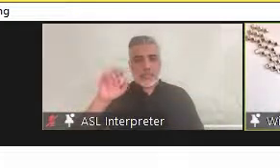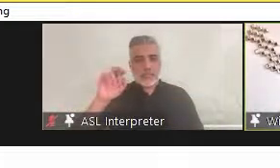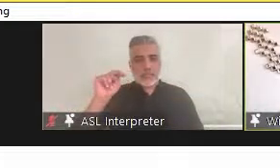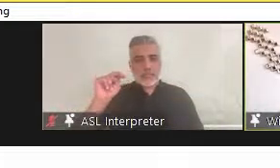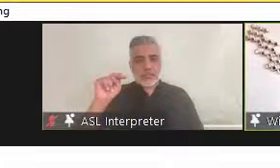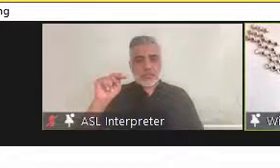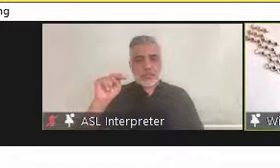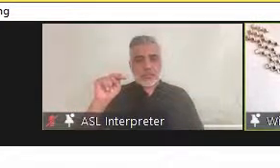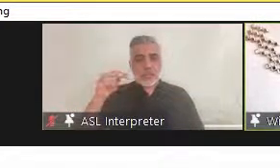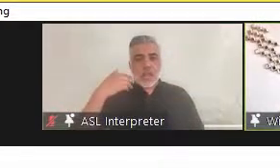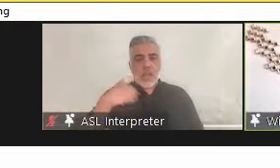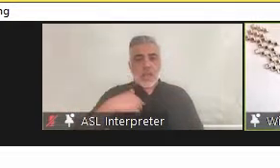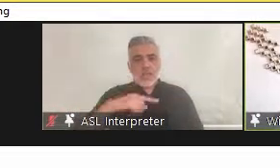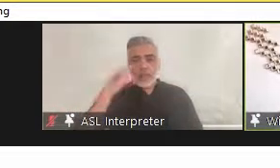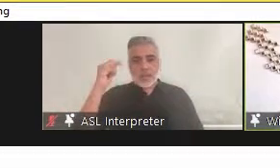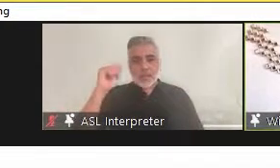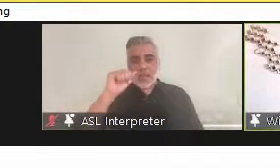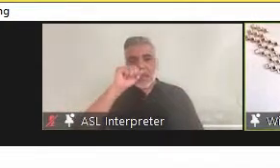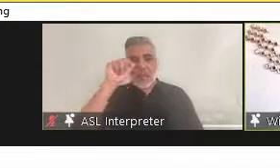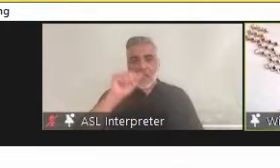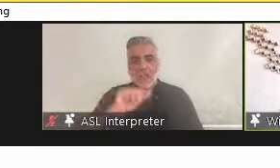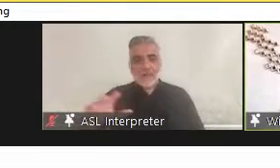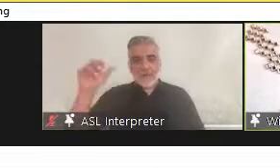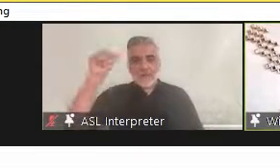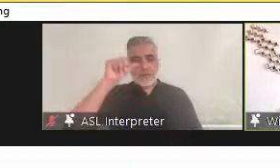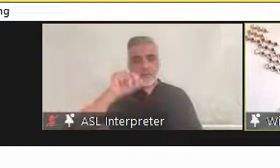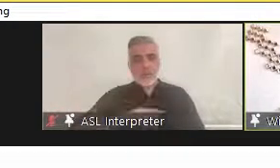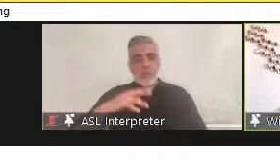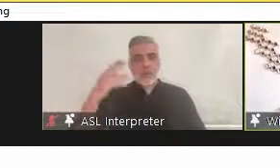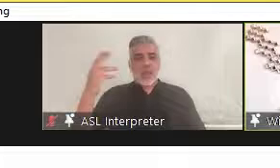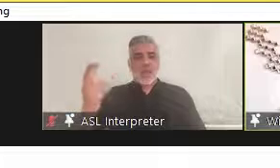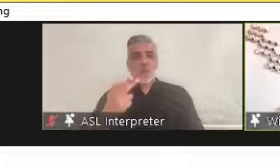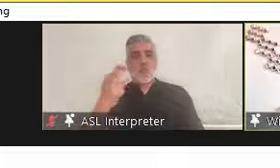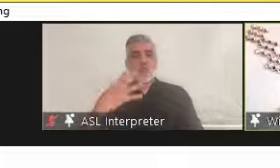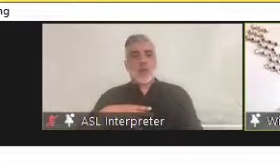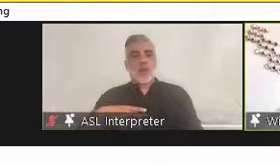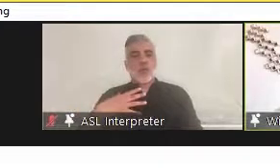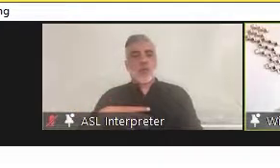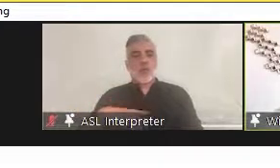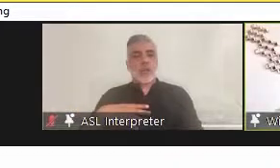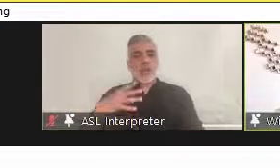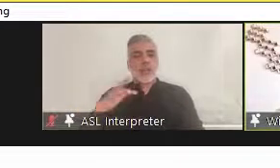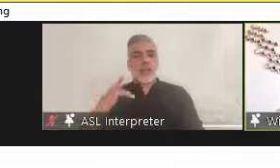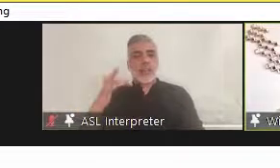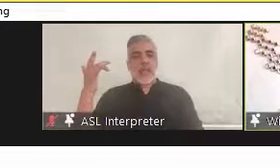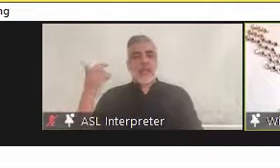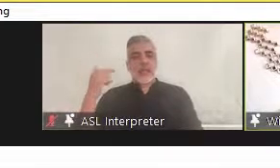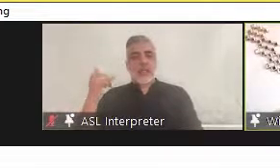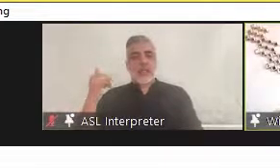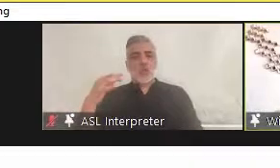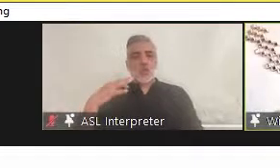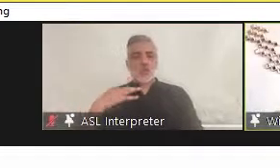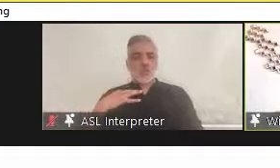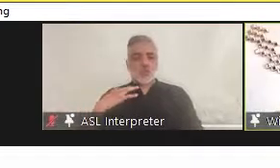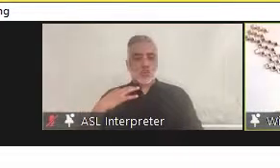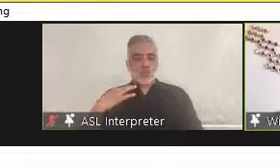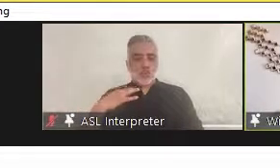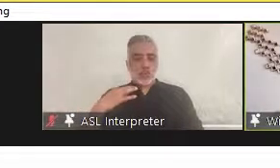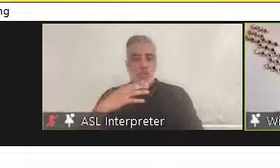I am a Black African man. I'm wearing a light yellow shirt